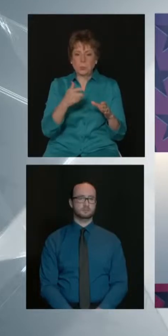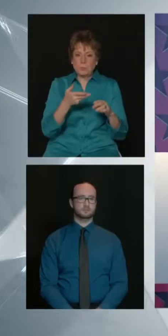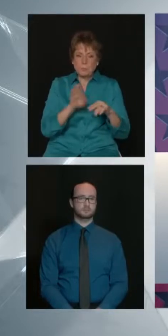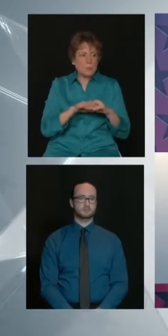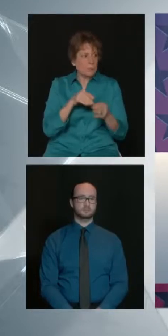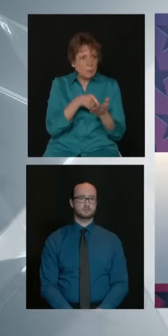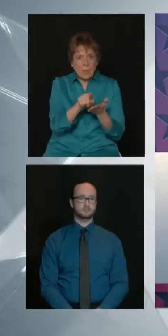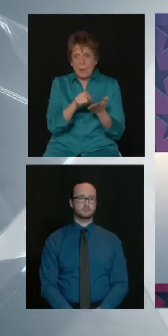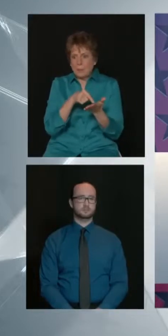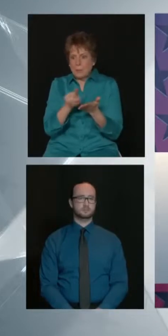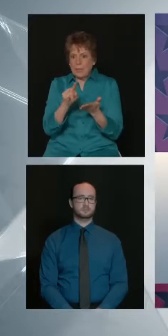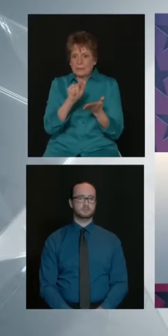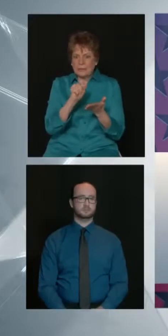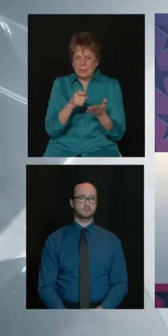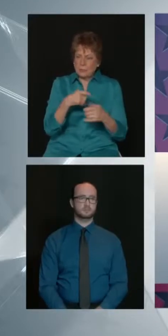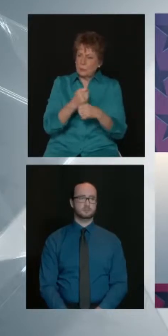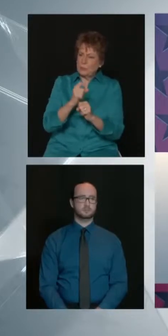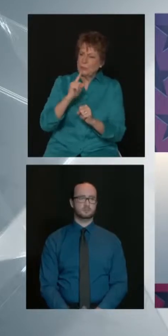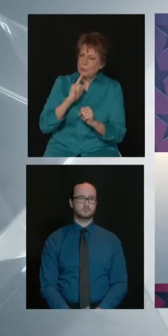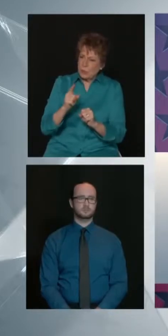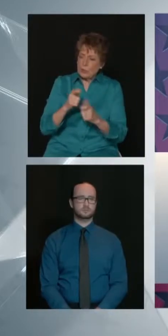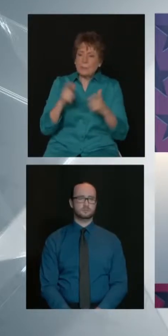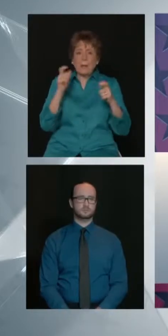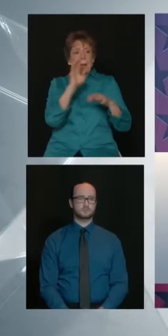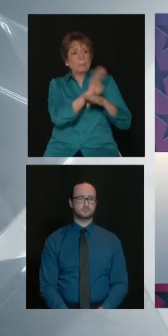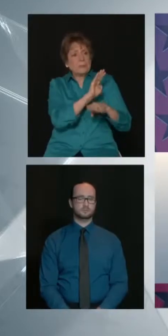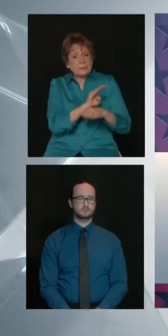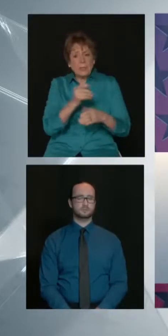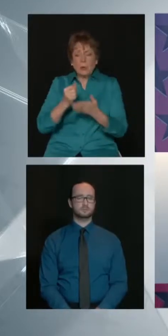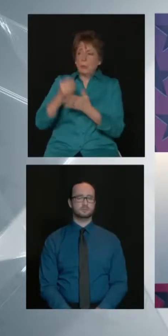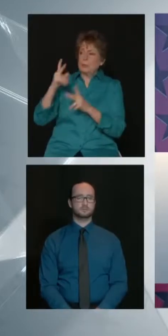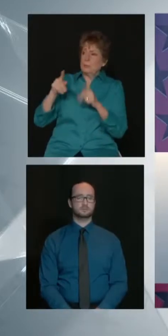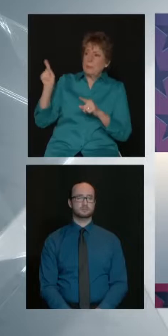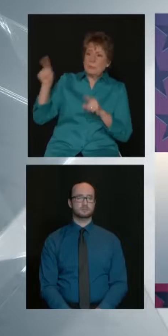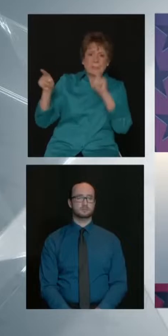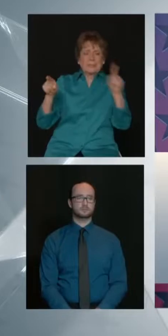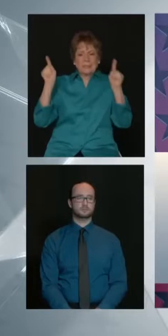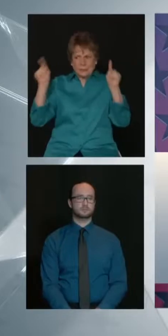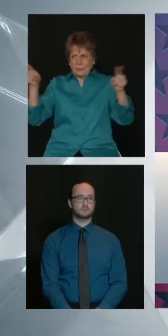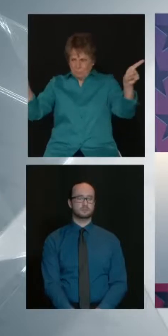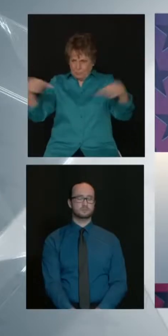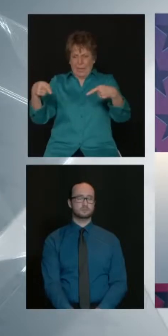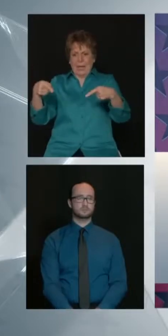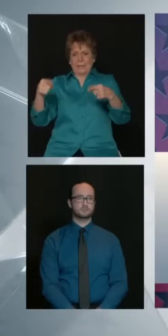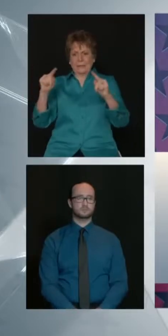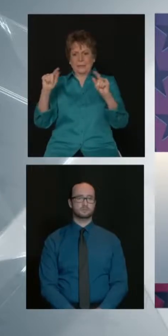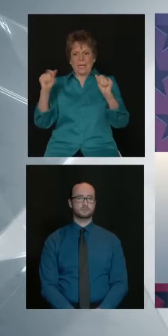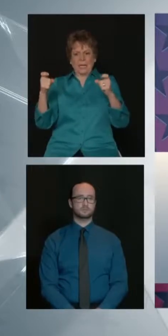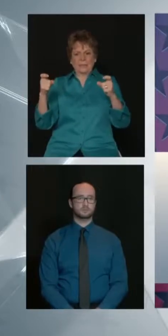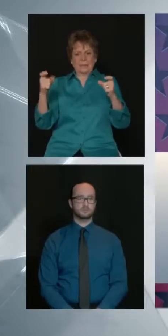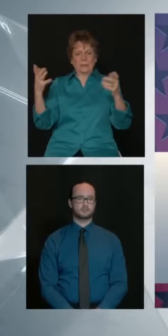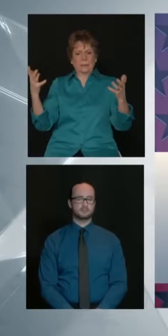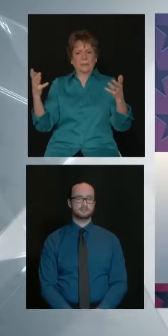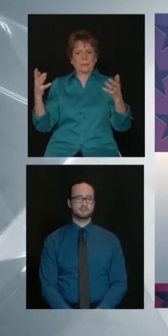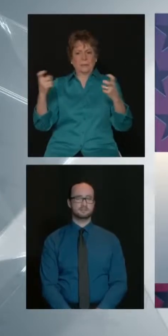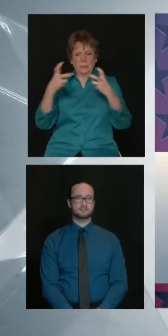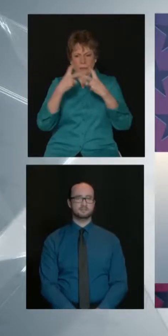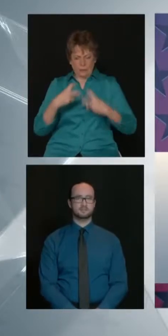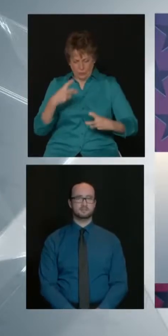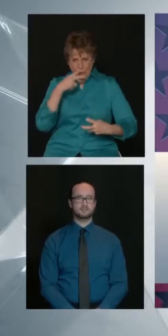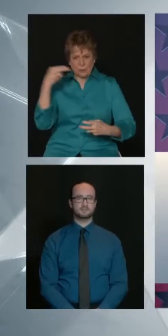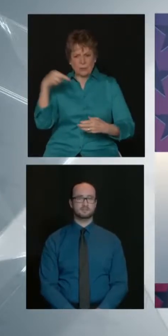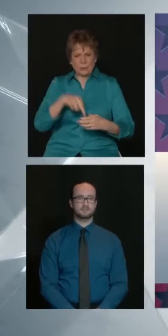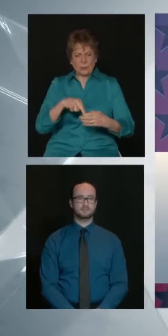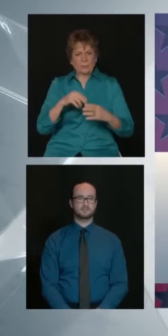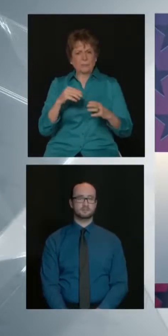need to make sure that big business, and it's pretty obvious when you look at the background of each of us. Okay. You know, with regards to, like, you know, things like, you